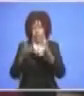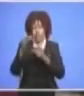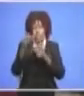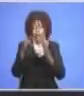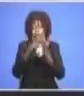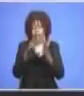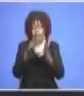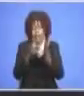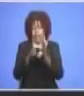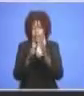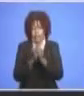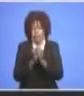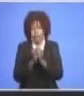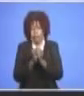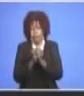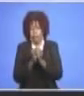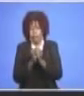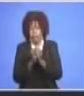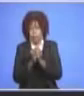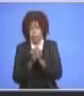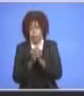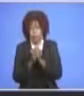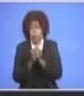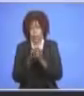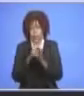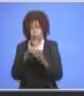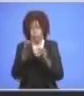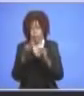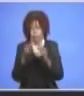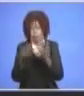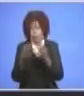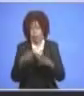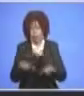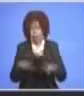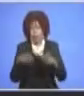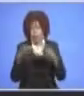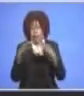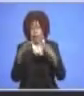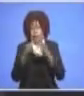Reverend Scott Brennan delivered the sermon about the burn of life.